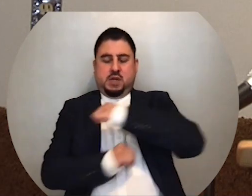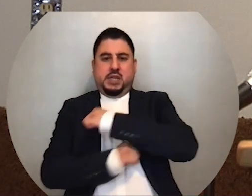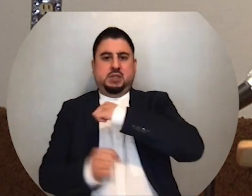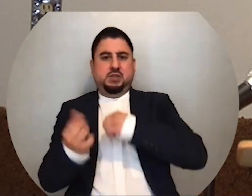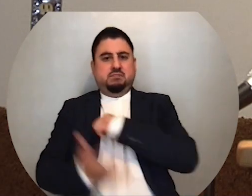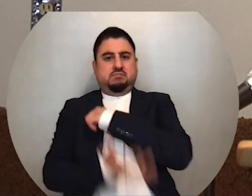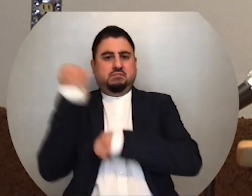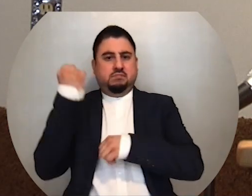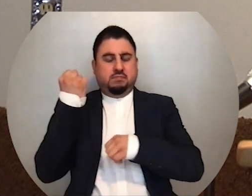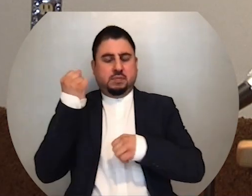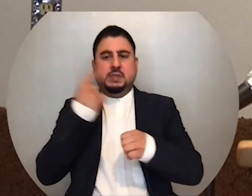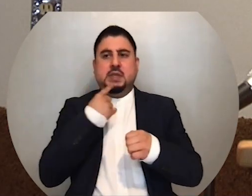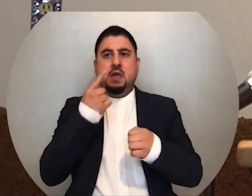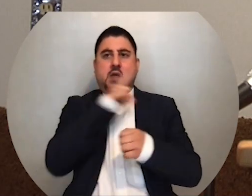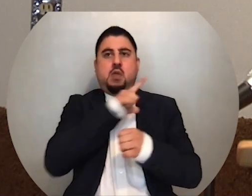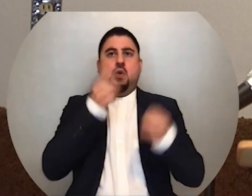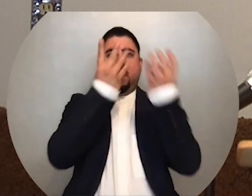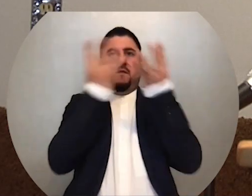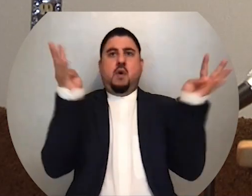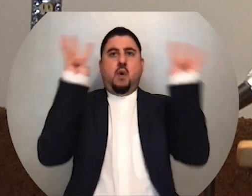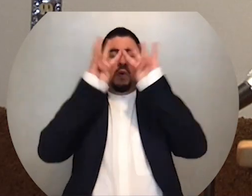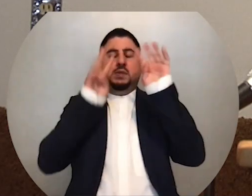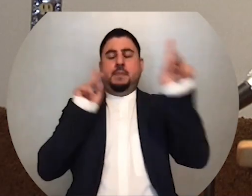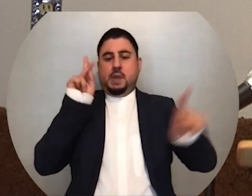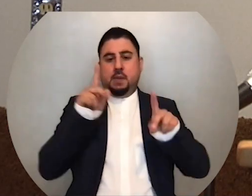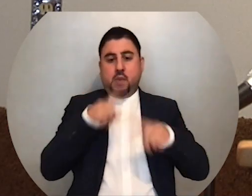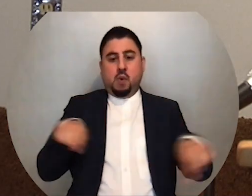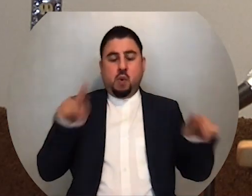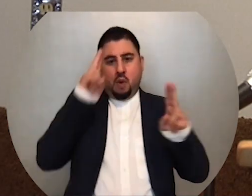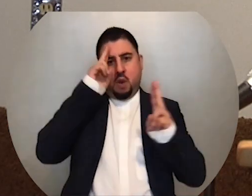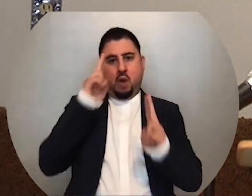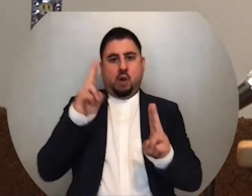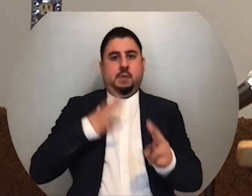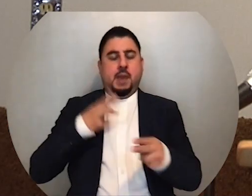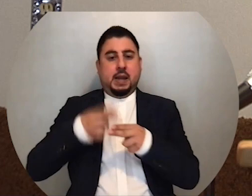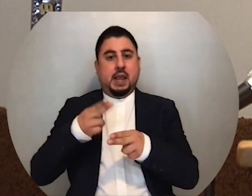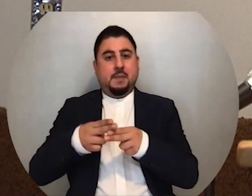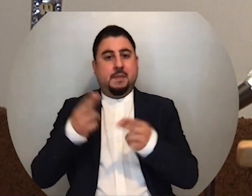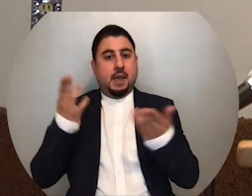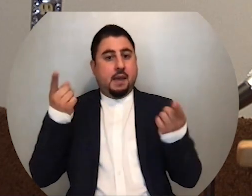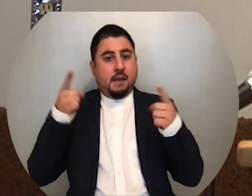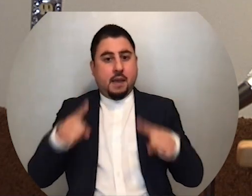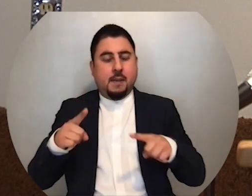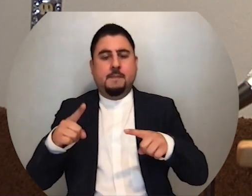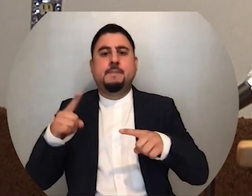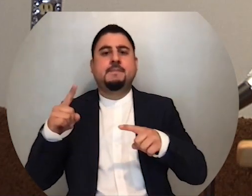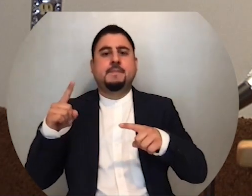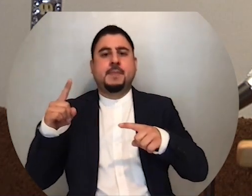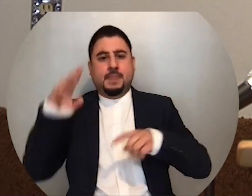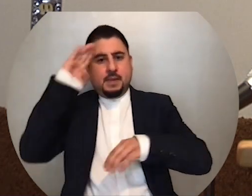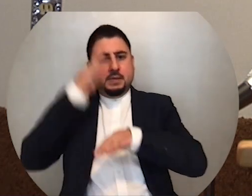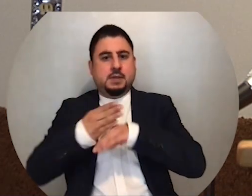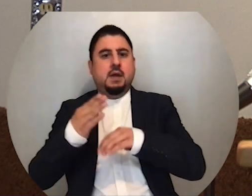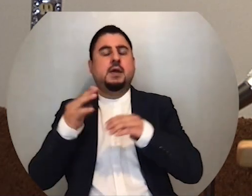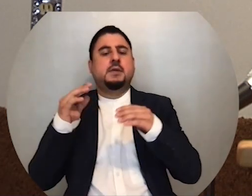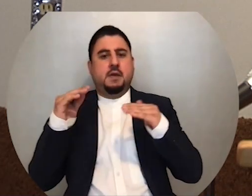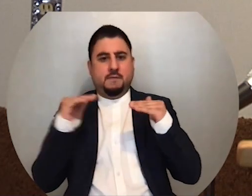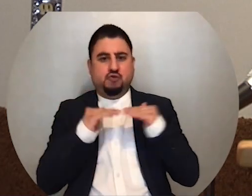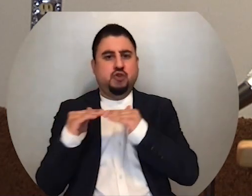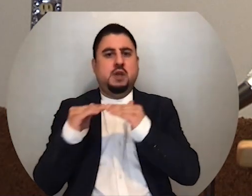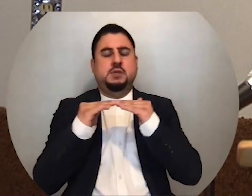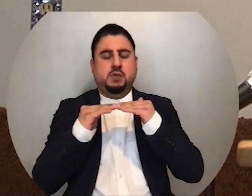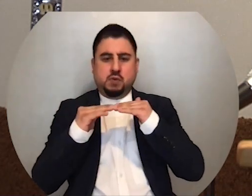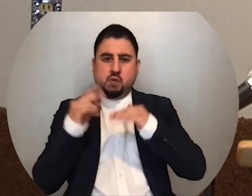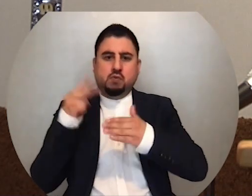hosts. But for you who fear my name, there will rise the sun of justice with all its